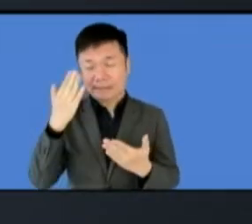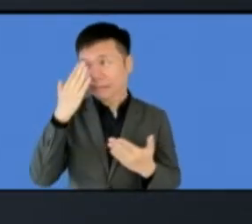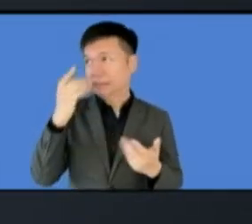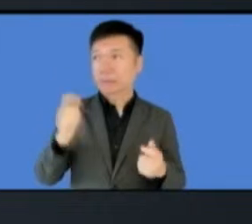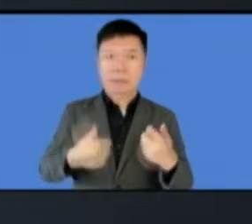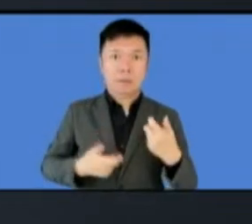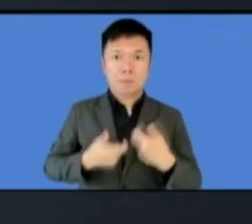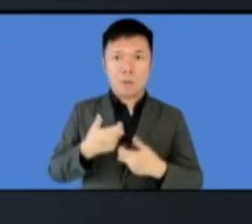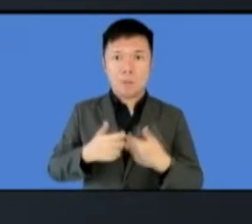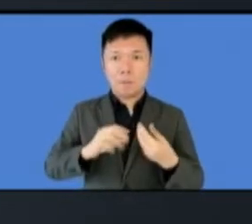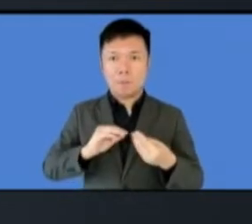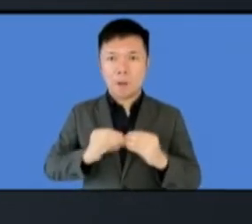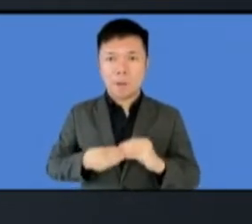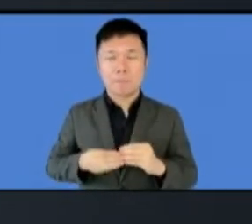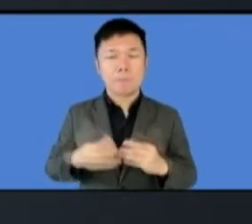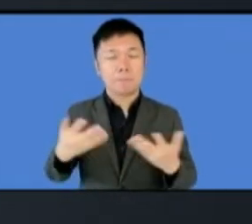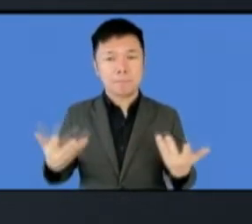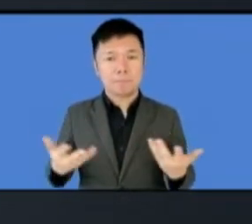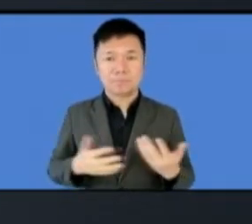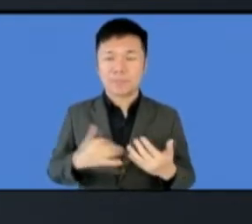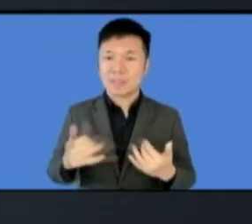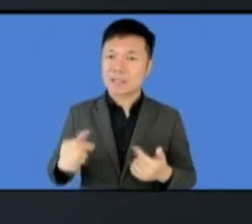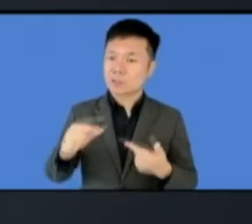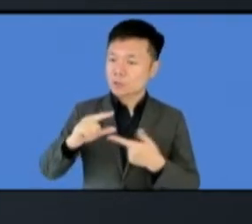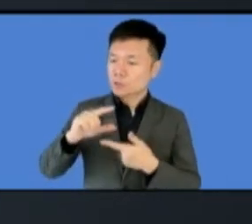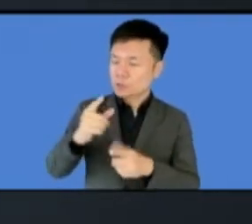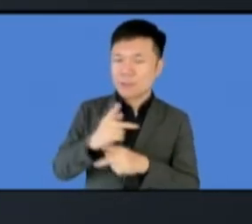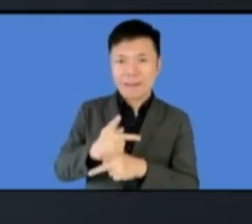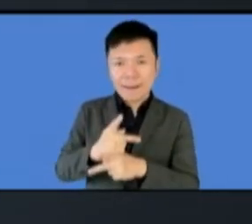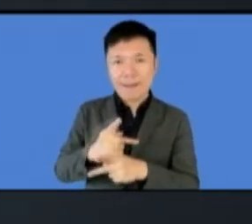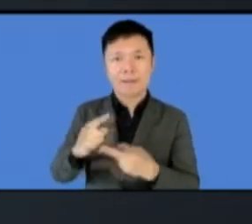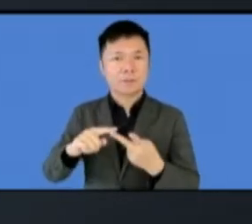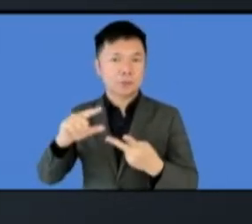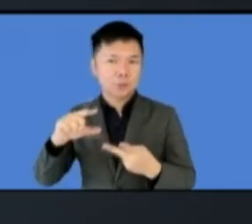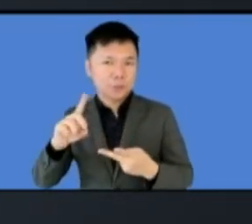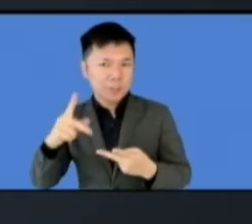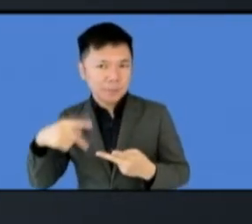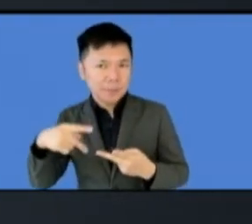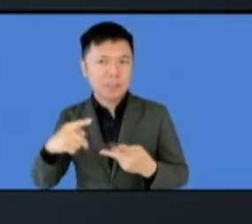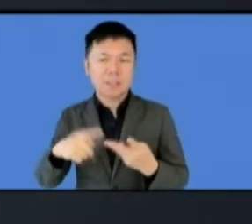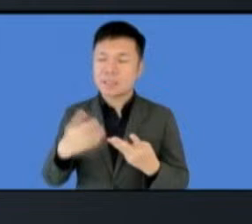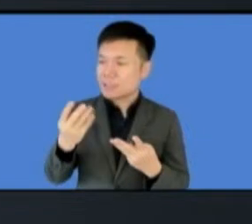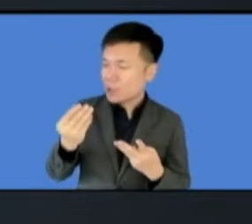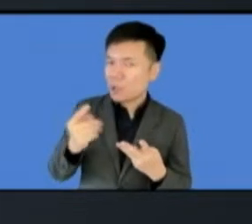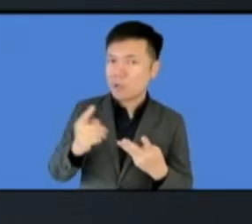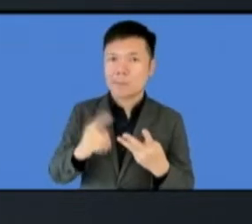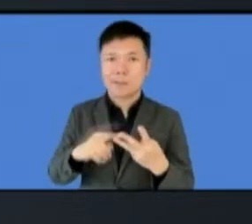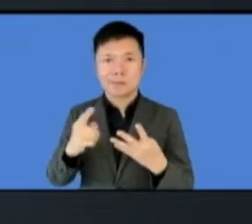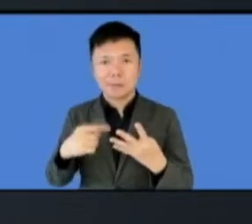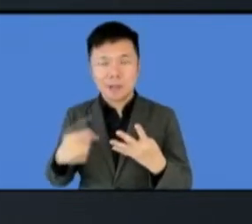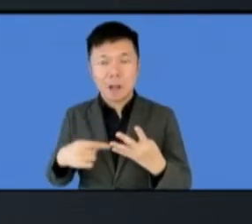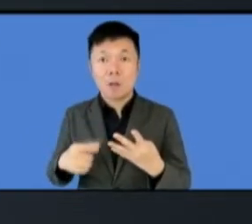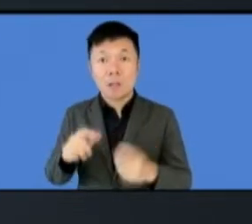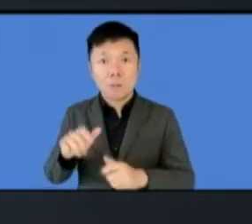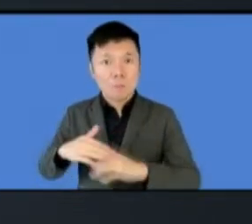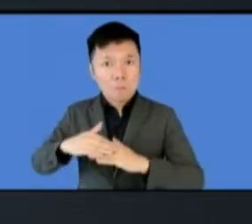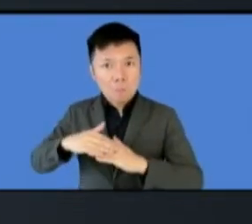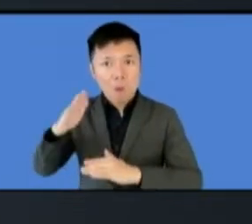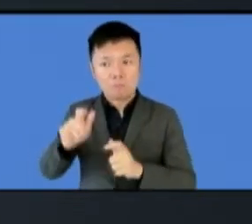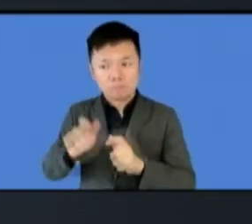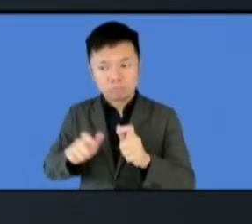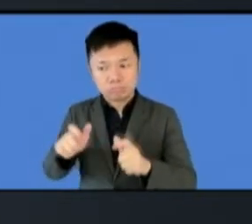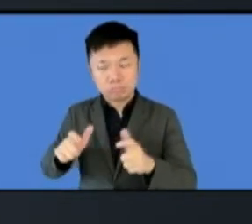on care, but also on the GDP development, economic sustainability, all these stuff. But when